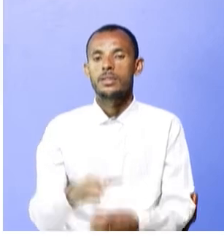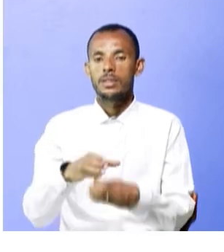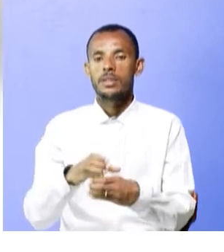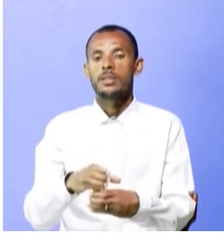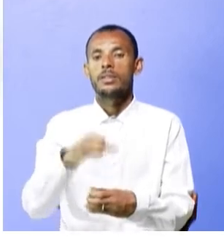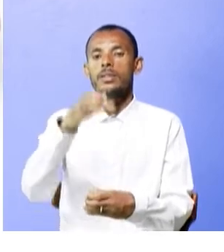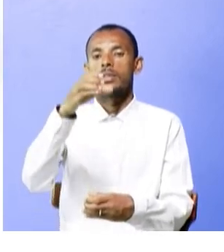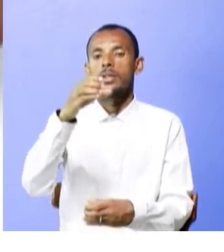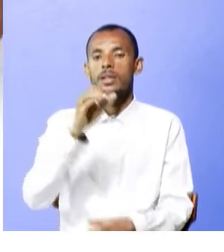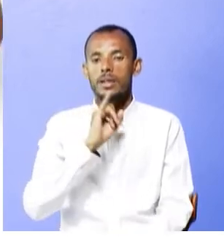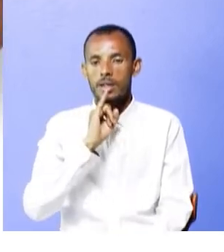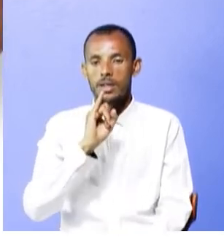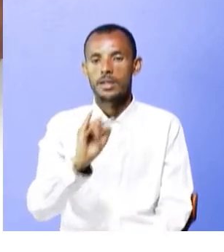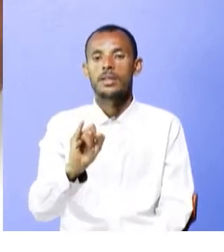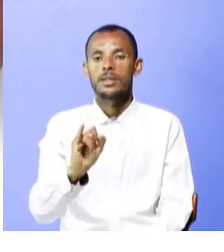is